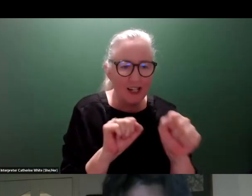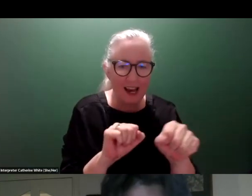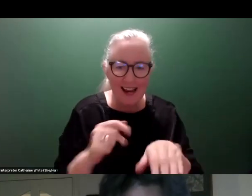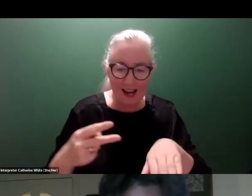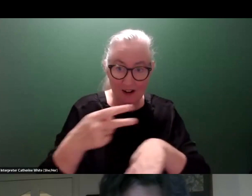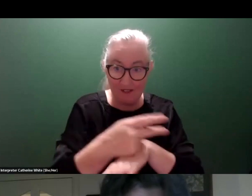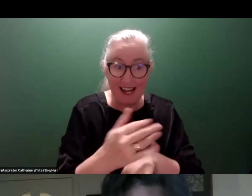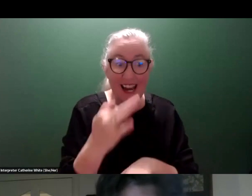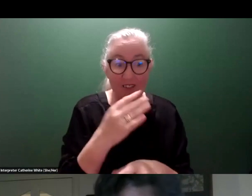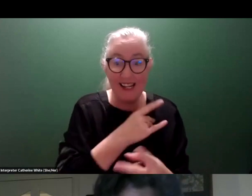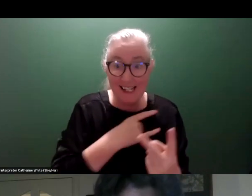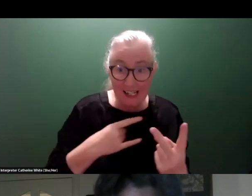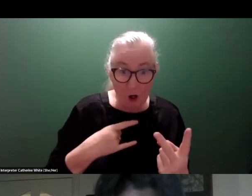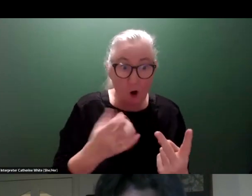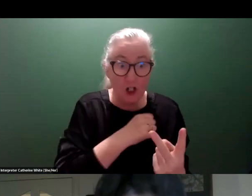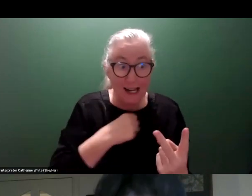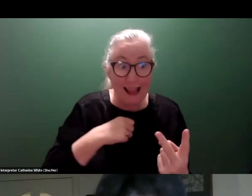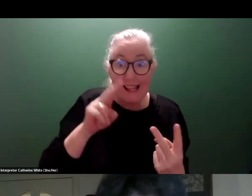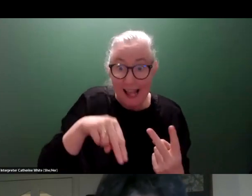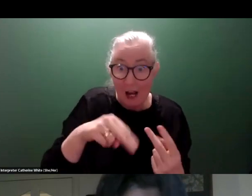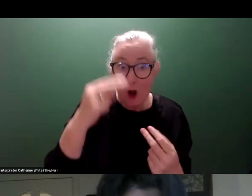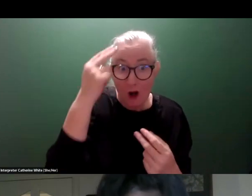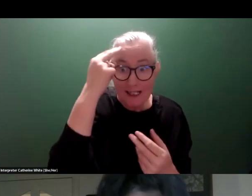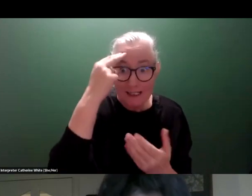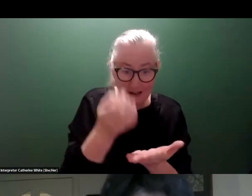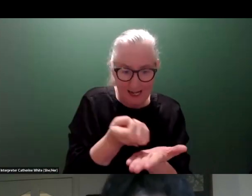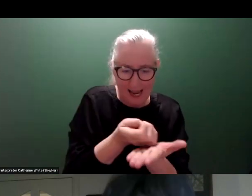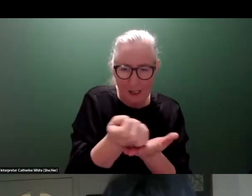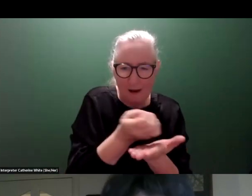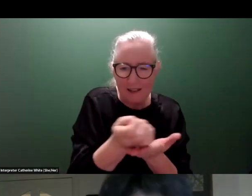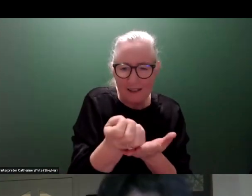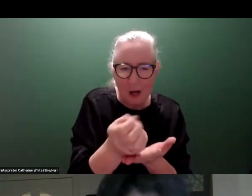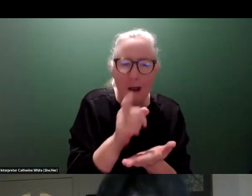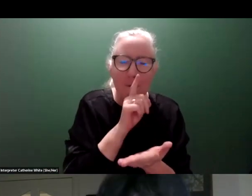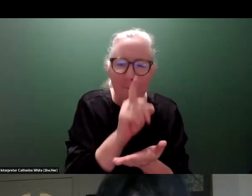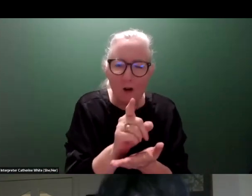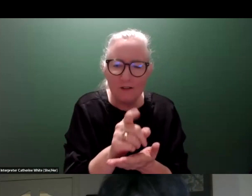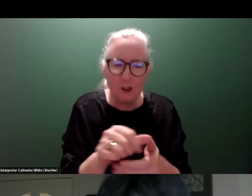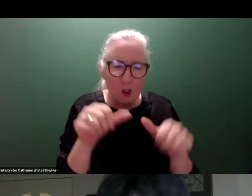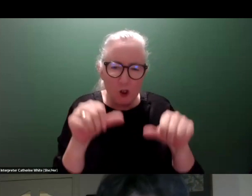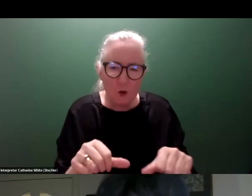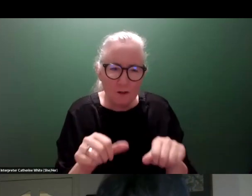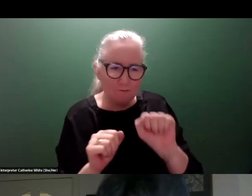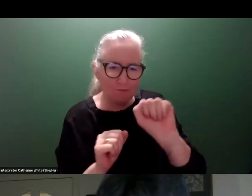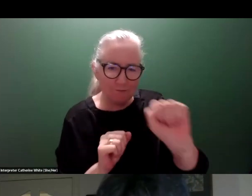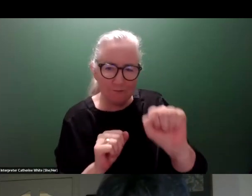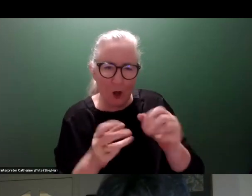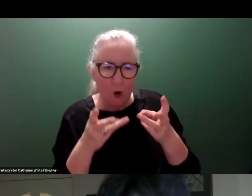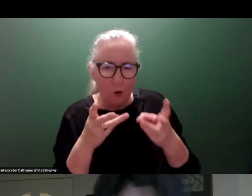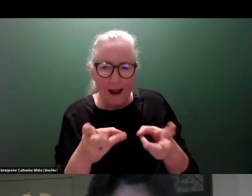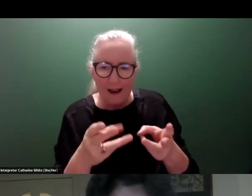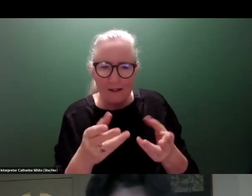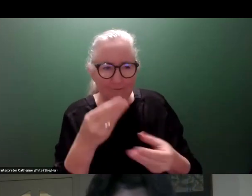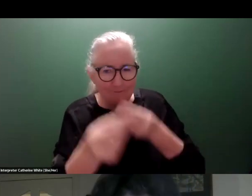if he or she is able to understand an explanation in a way appropriate to his or her